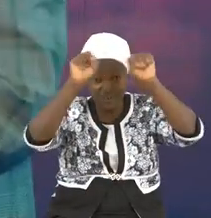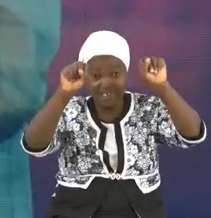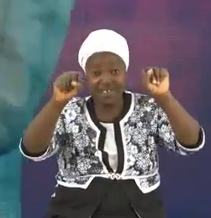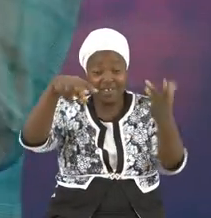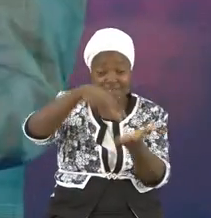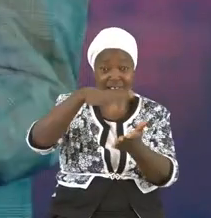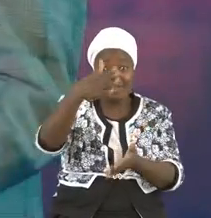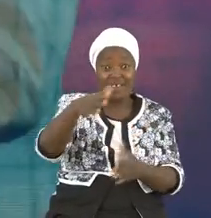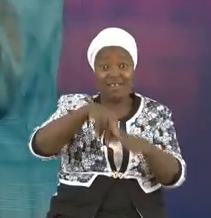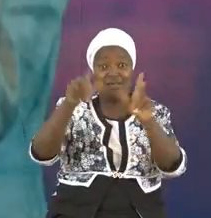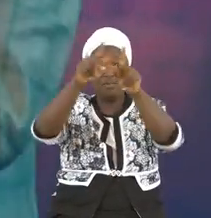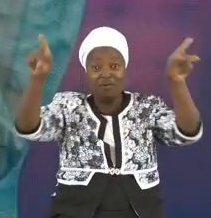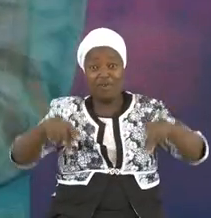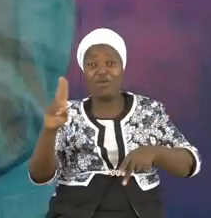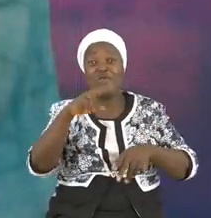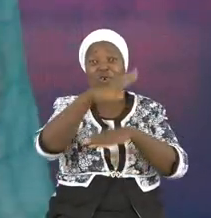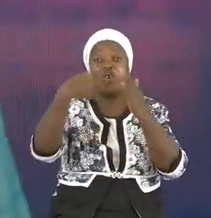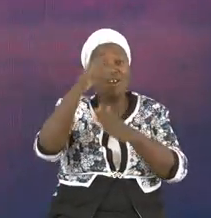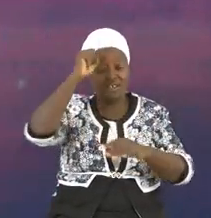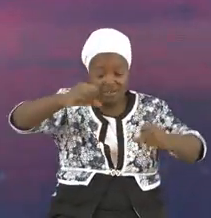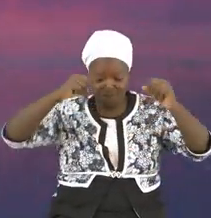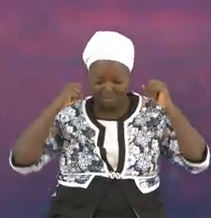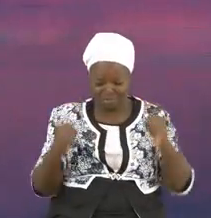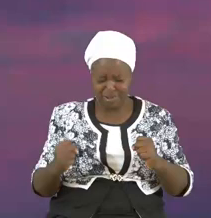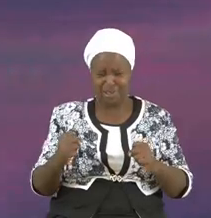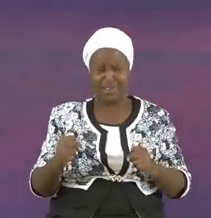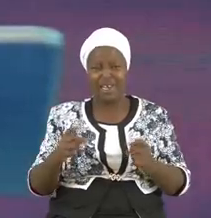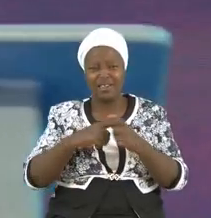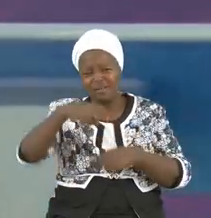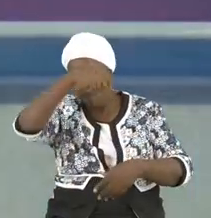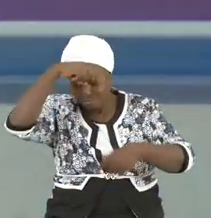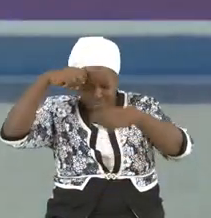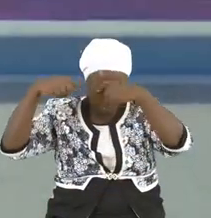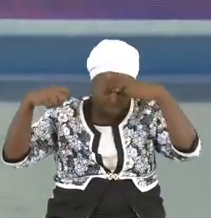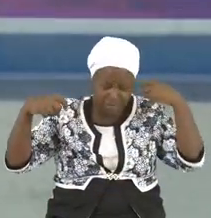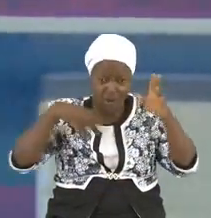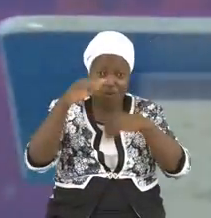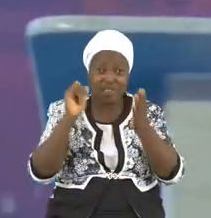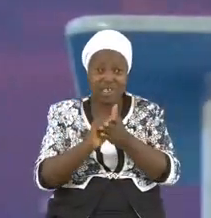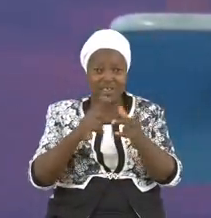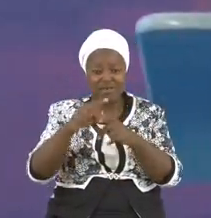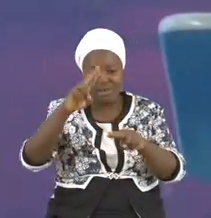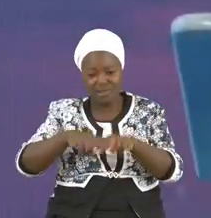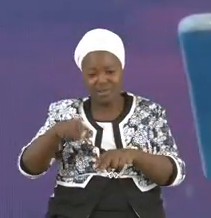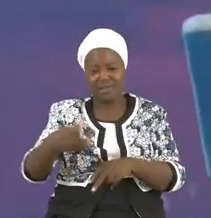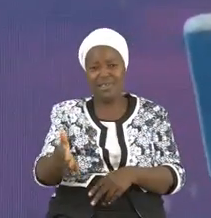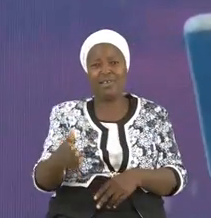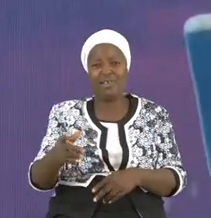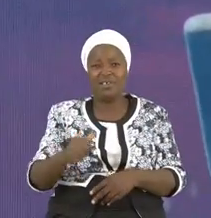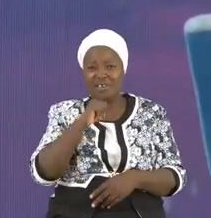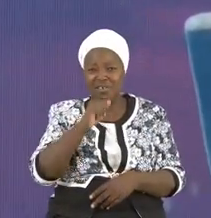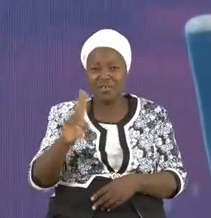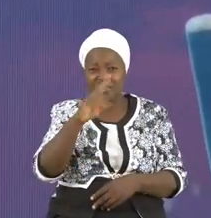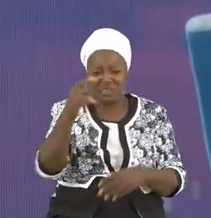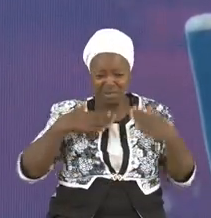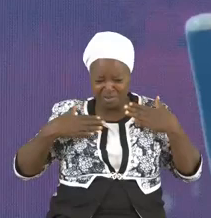voice, and I'm, you know, sweating and all that, and then you are sitting down there, you are not using your voice when